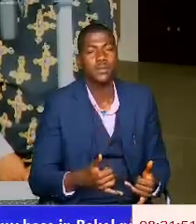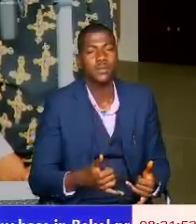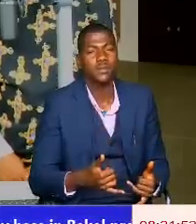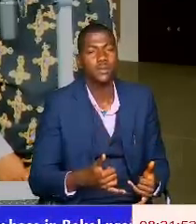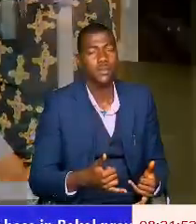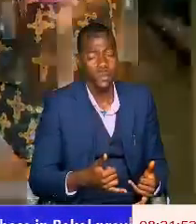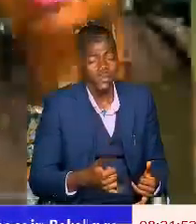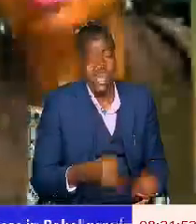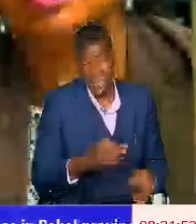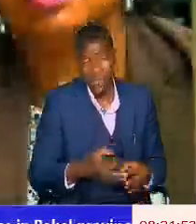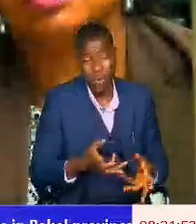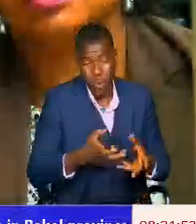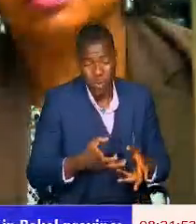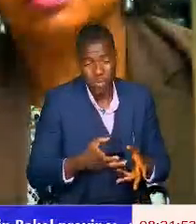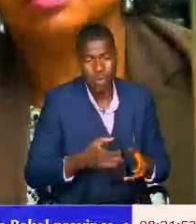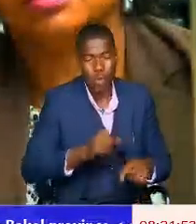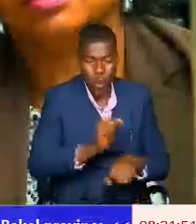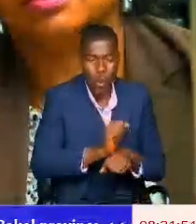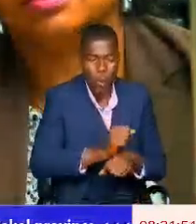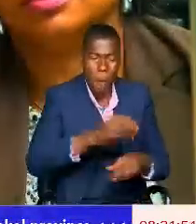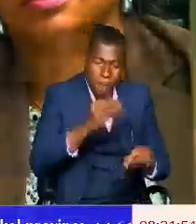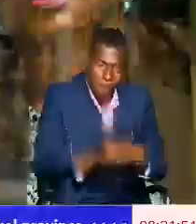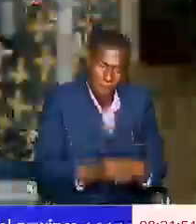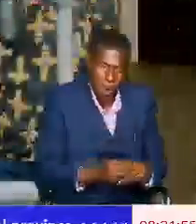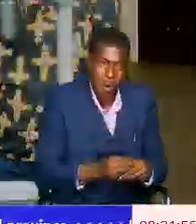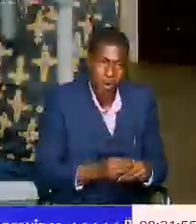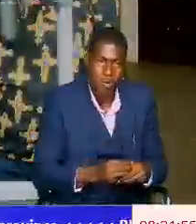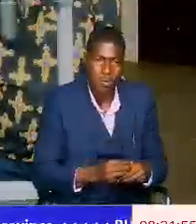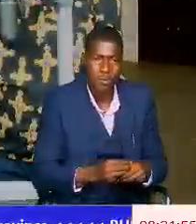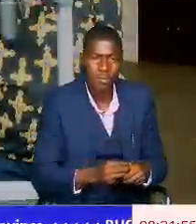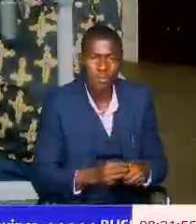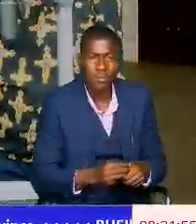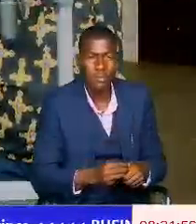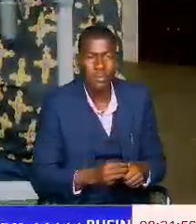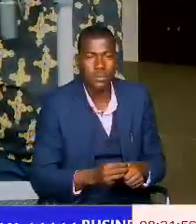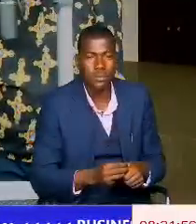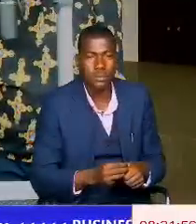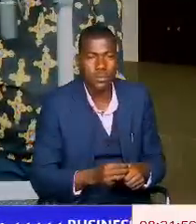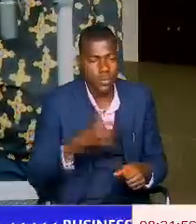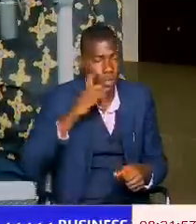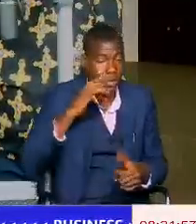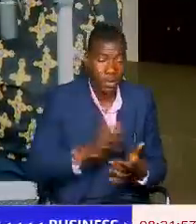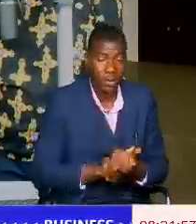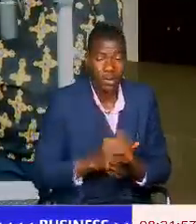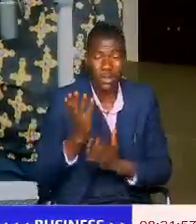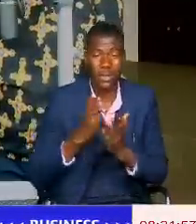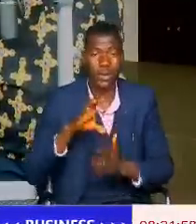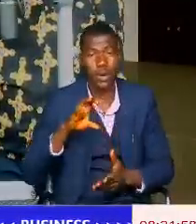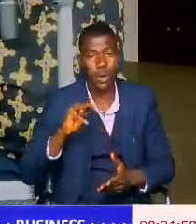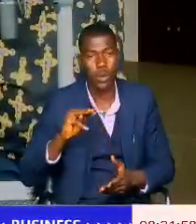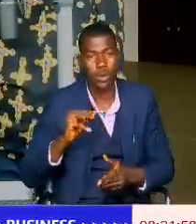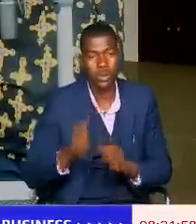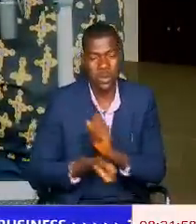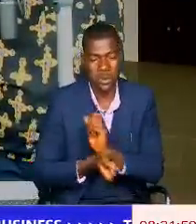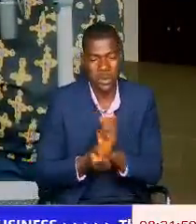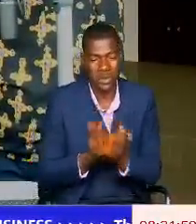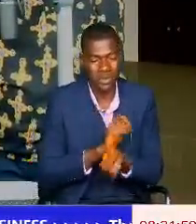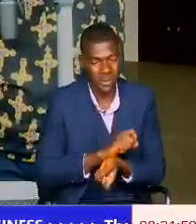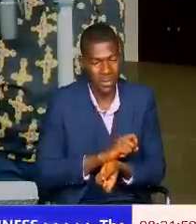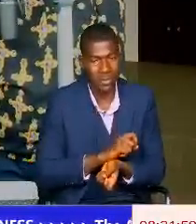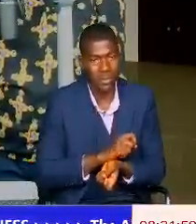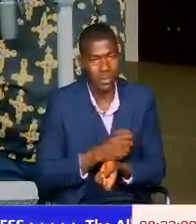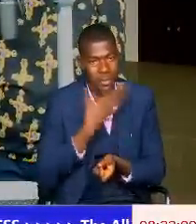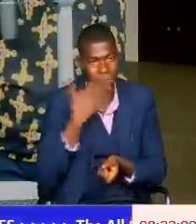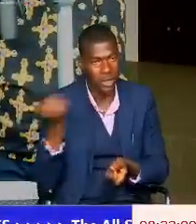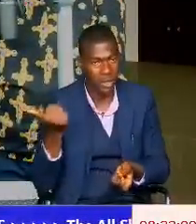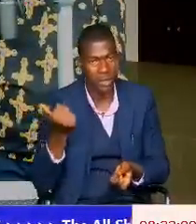past as they function so. Because serious transformation don't happen for Servicom. Before, who's Abi Servicom?